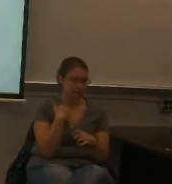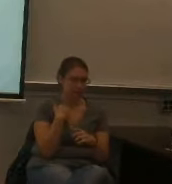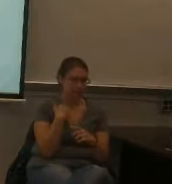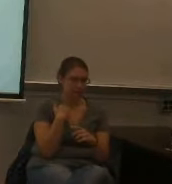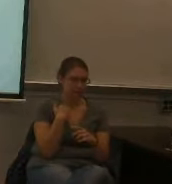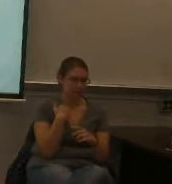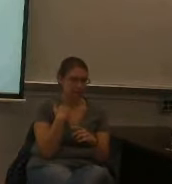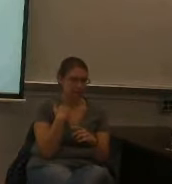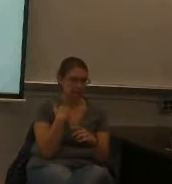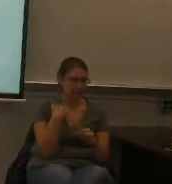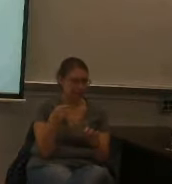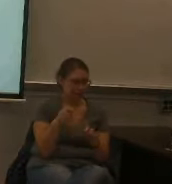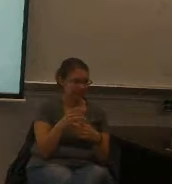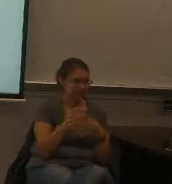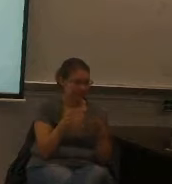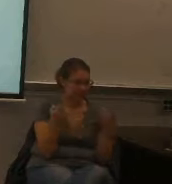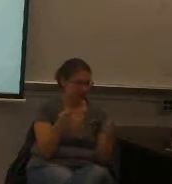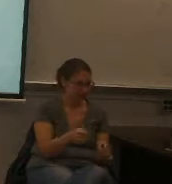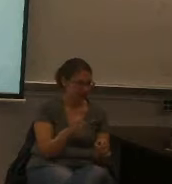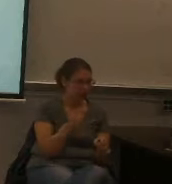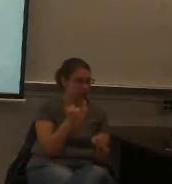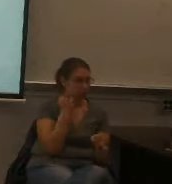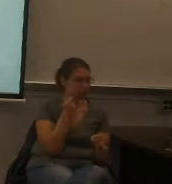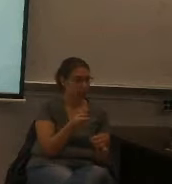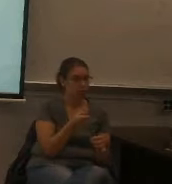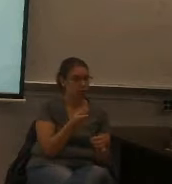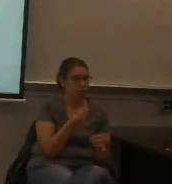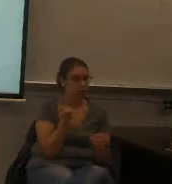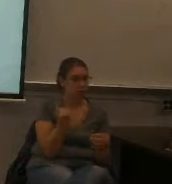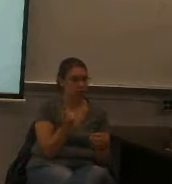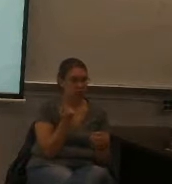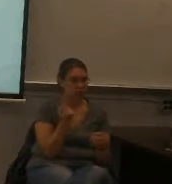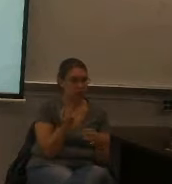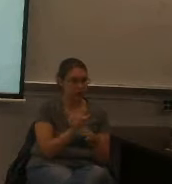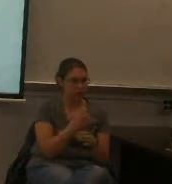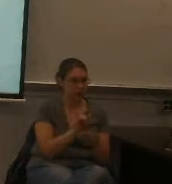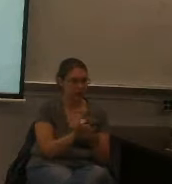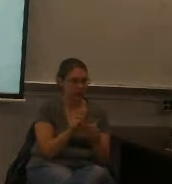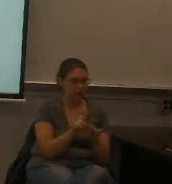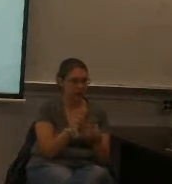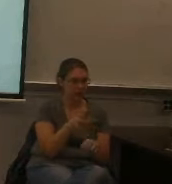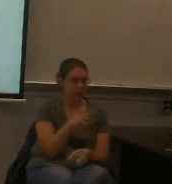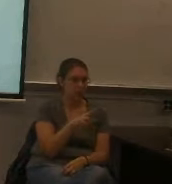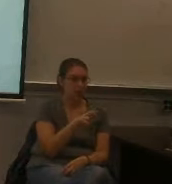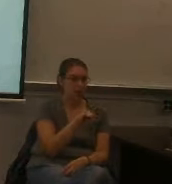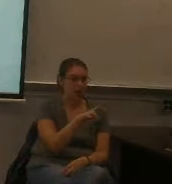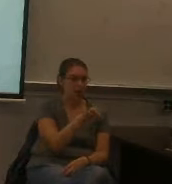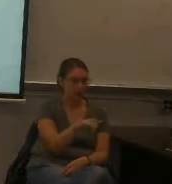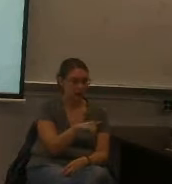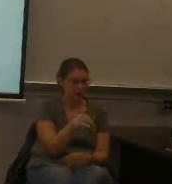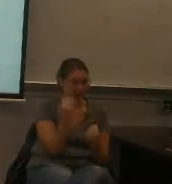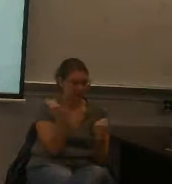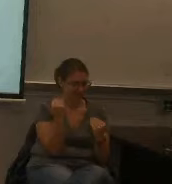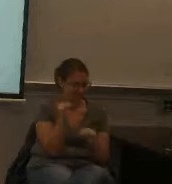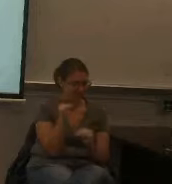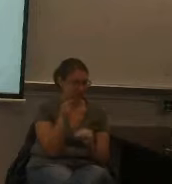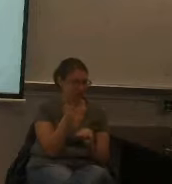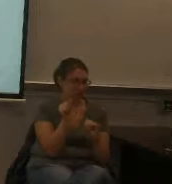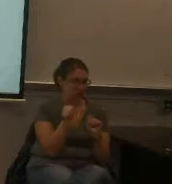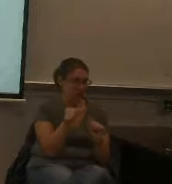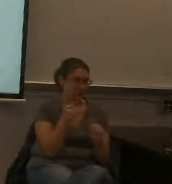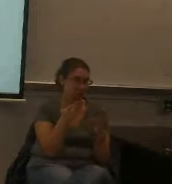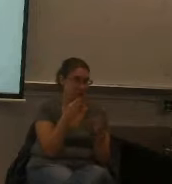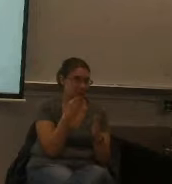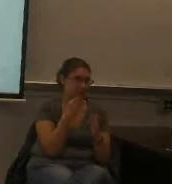selection going on, and so if you just use that as your primary criteria, you could perhaps